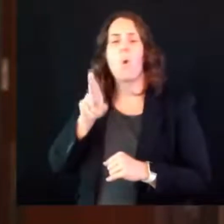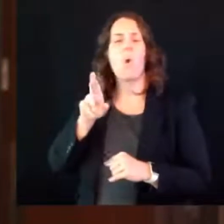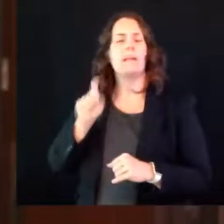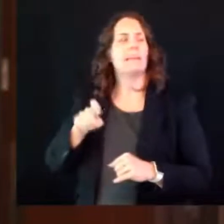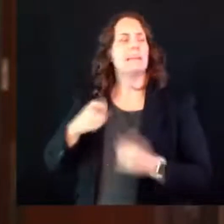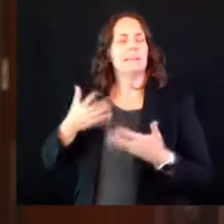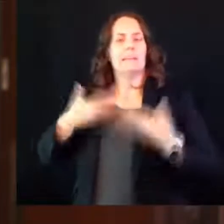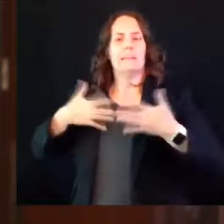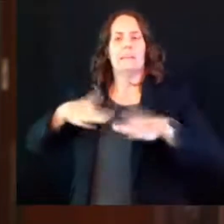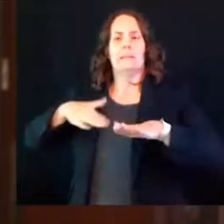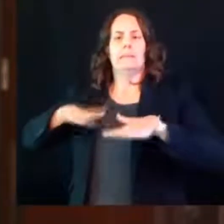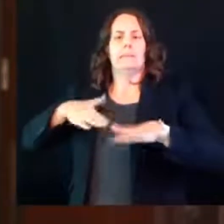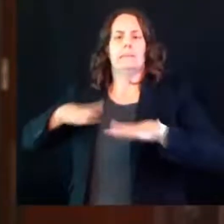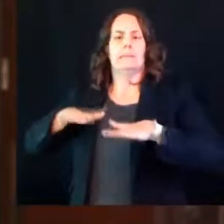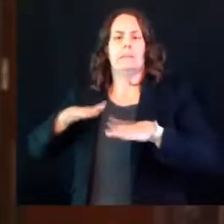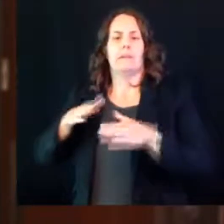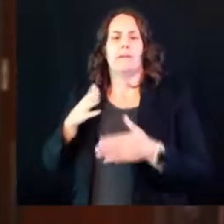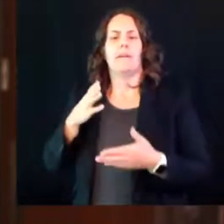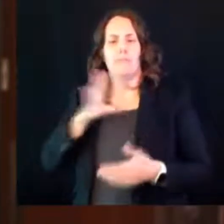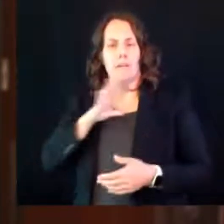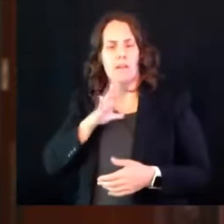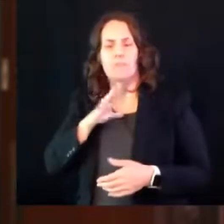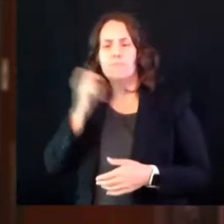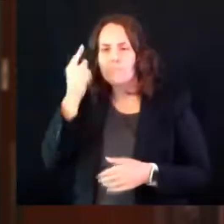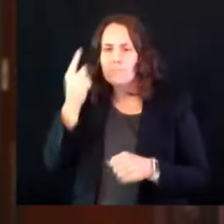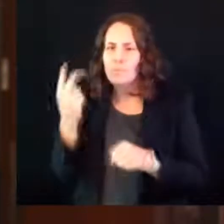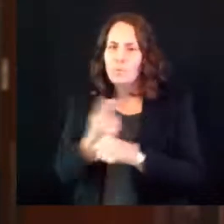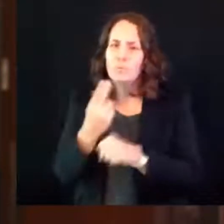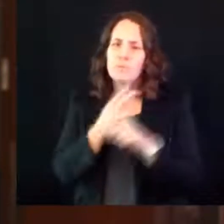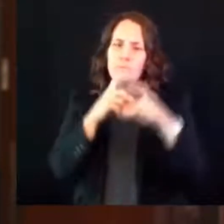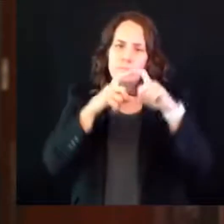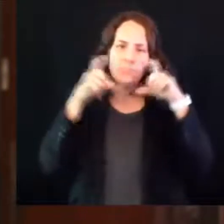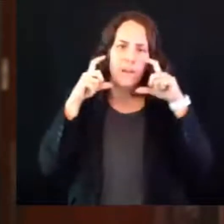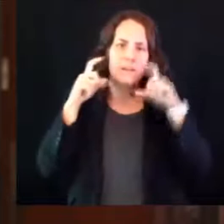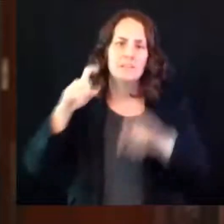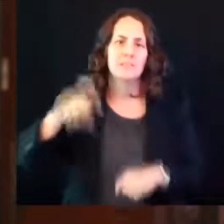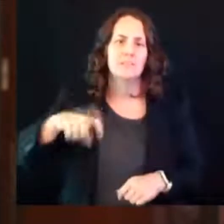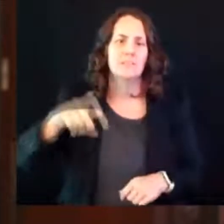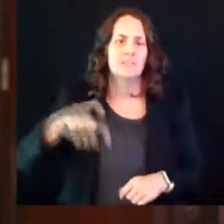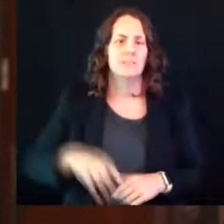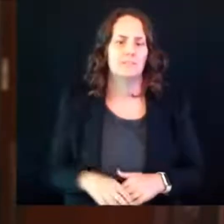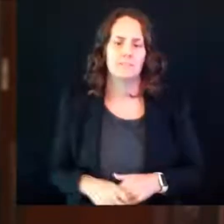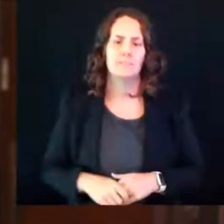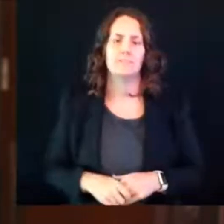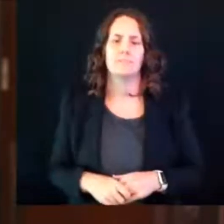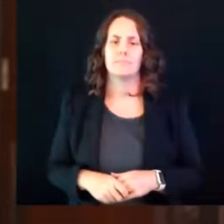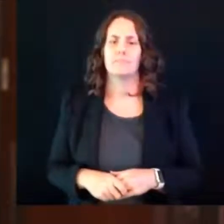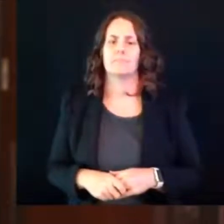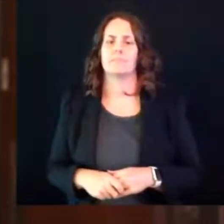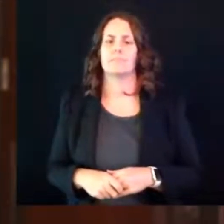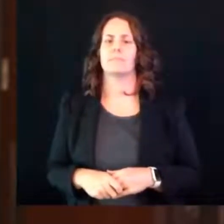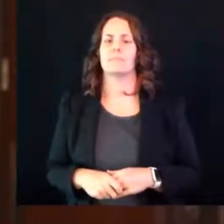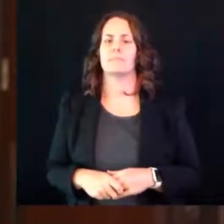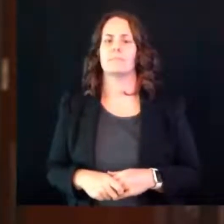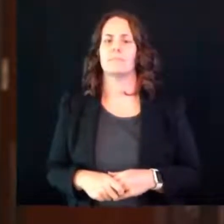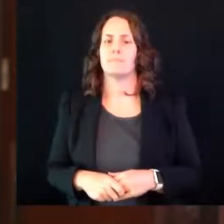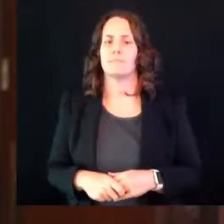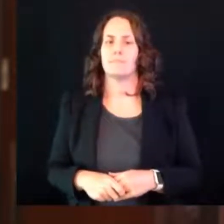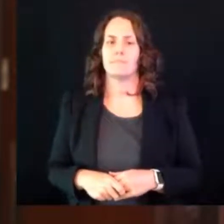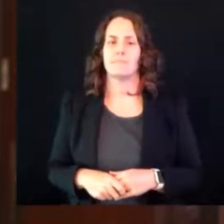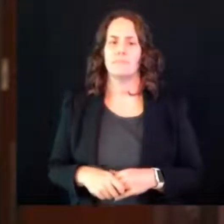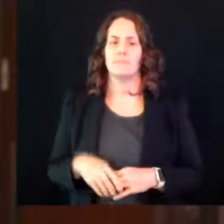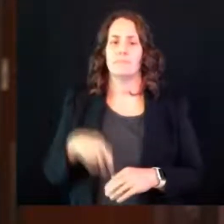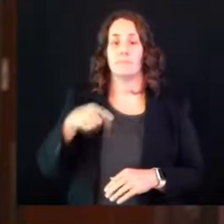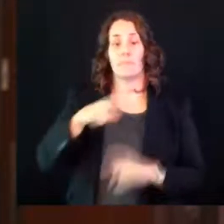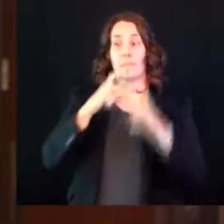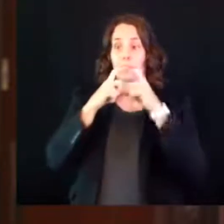your immediate household. Wearing a mask, believe it or not, is not a political statement. A sign